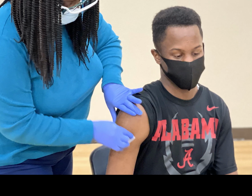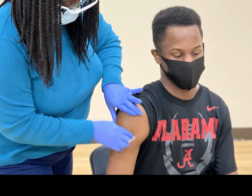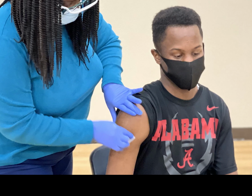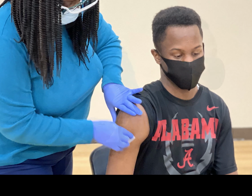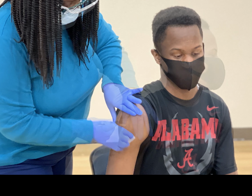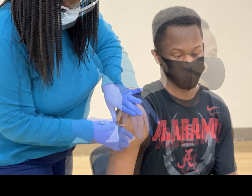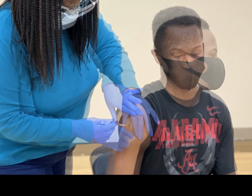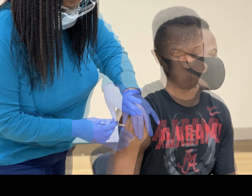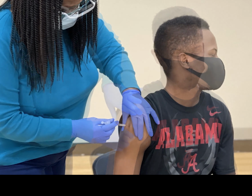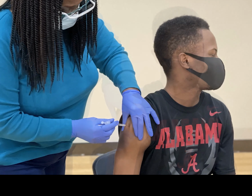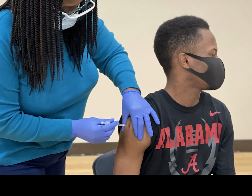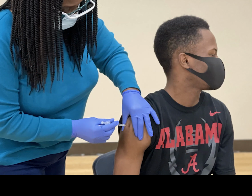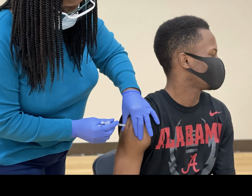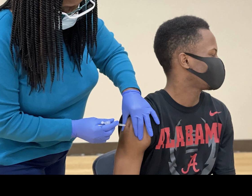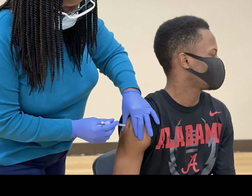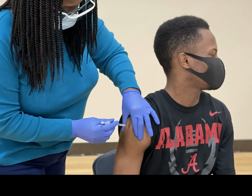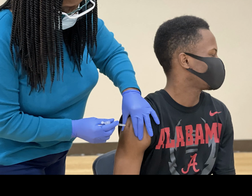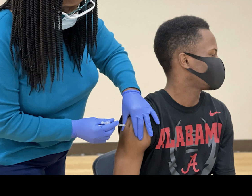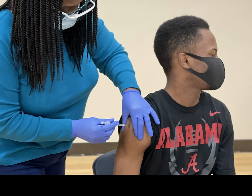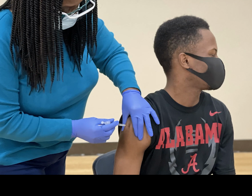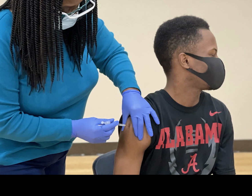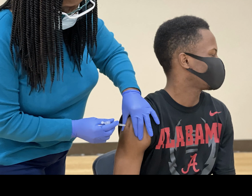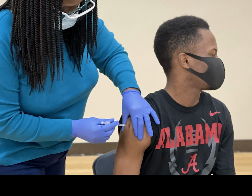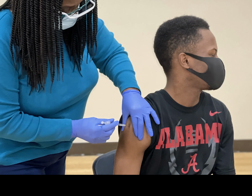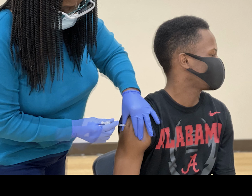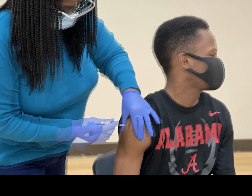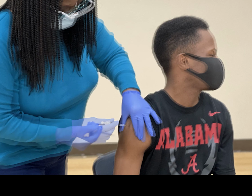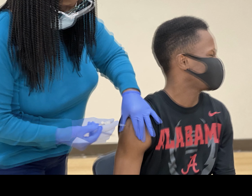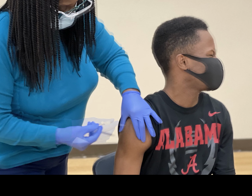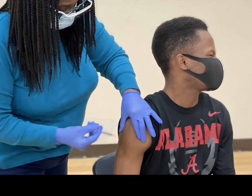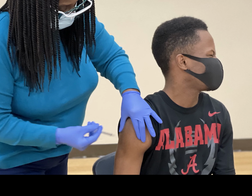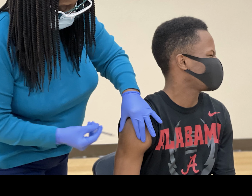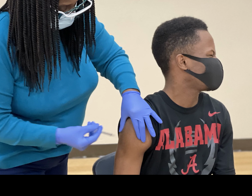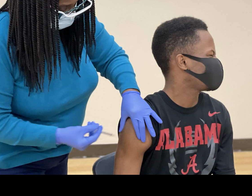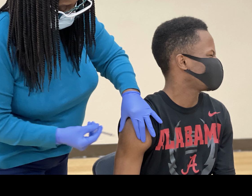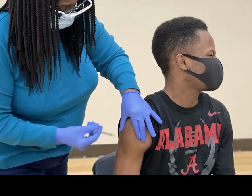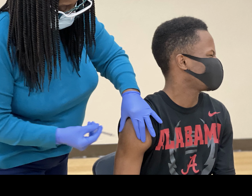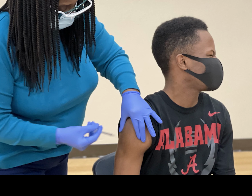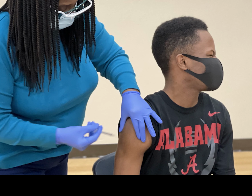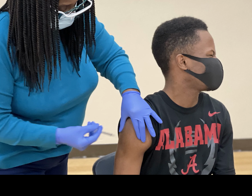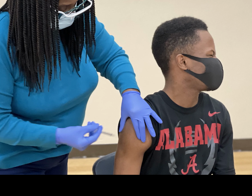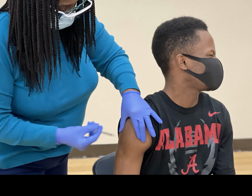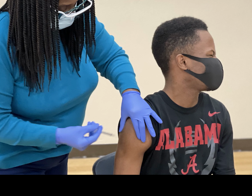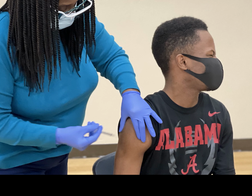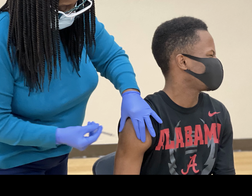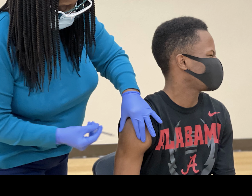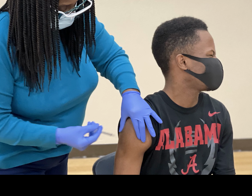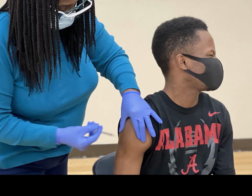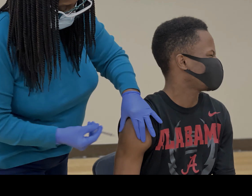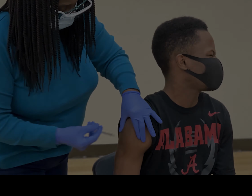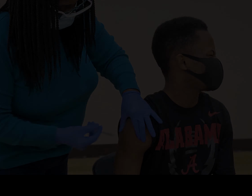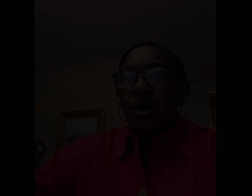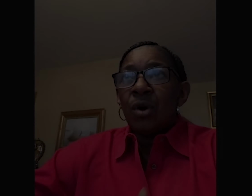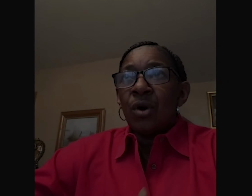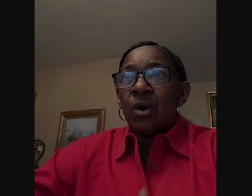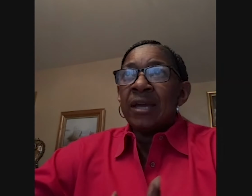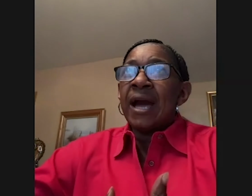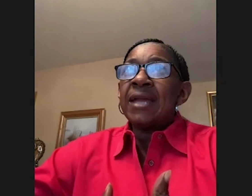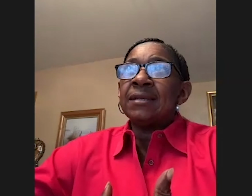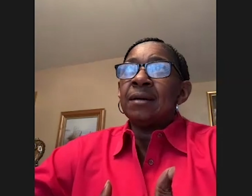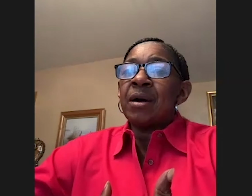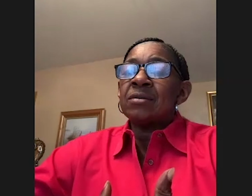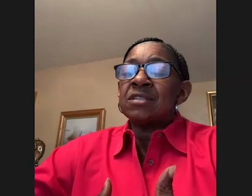that you continue to wear your mask and practice social distancing as you wait. In Tukwila, I'm Jacoby Wright."